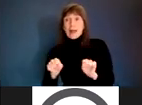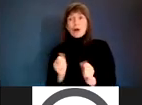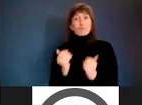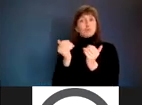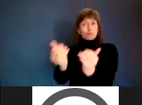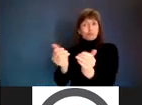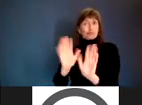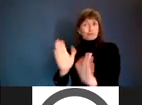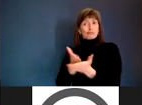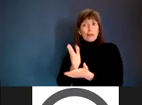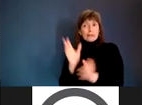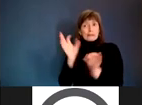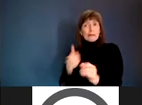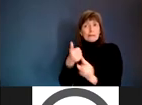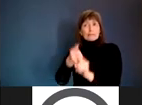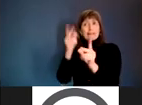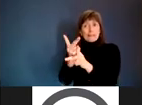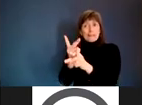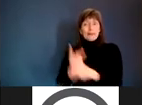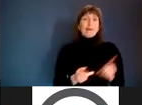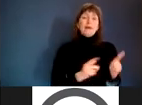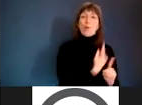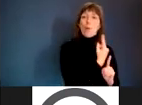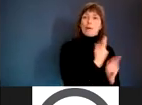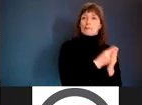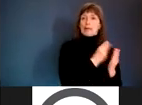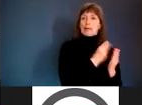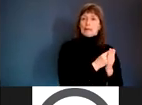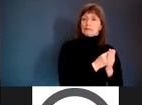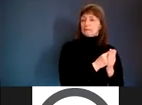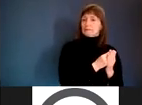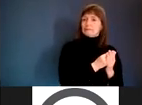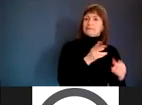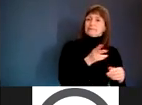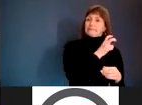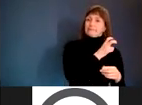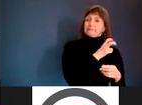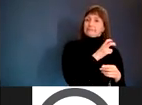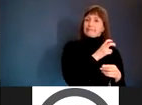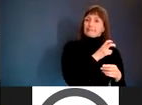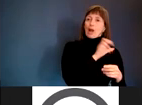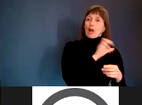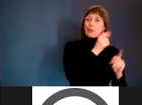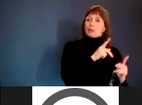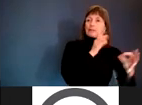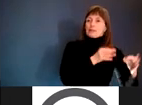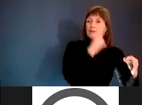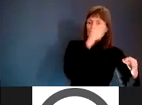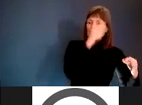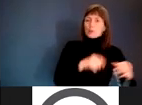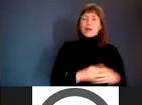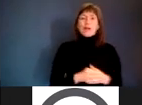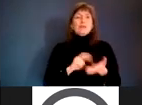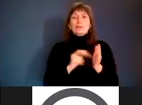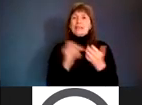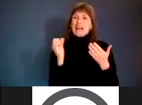And it's also recognized, folks, that capacity is on a continuum. So as Henry alluded to, it's not this all or nothing type, on or off type